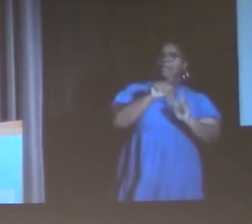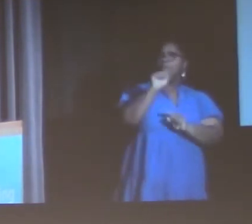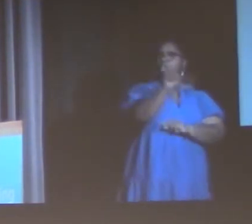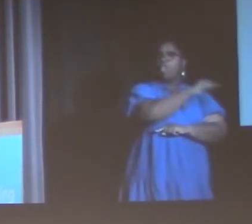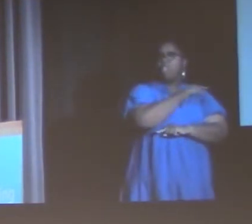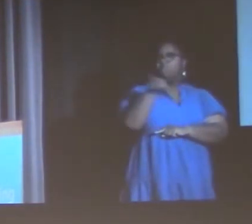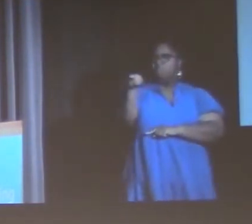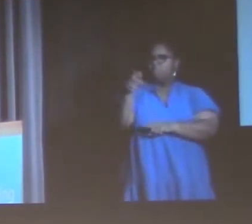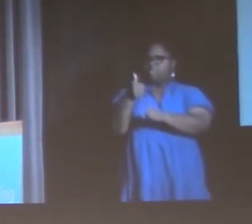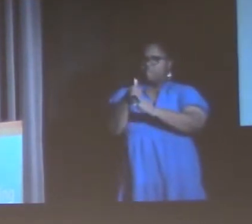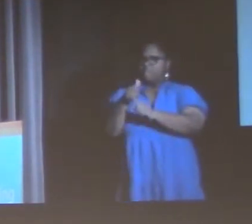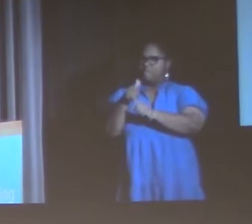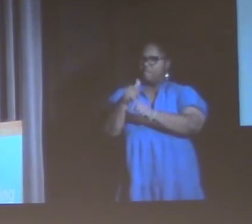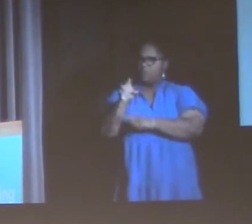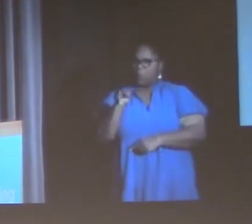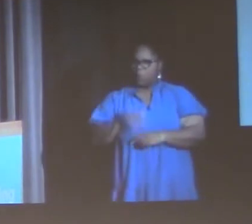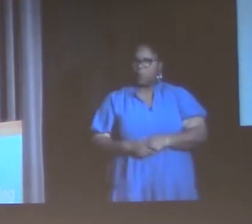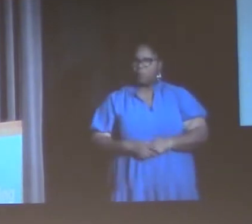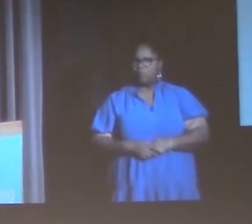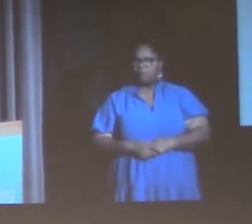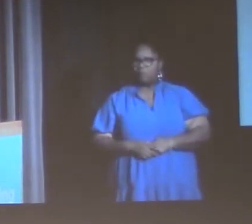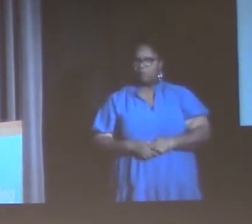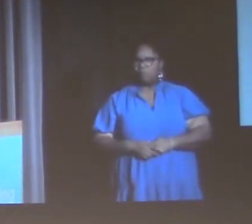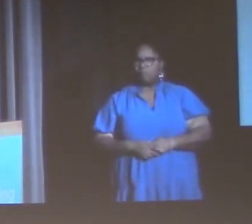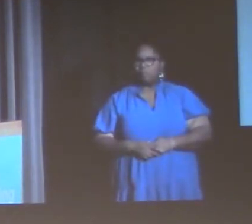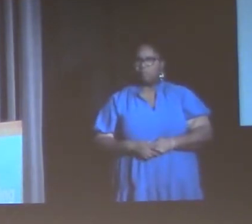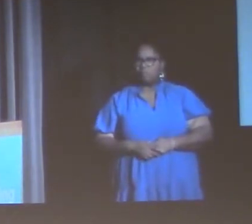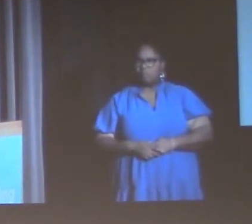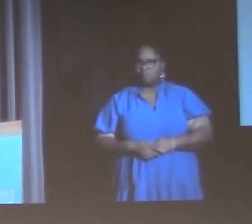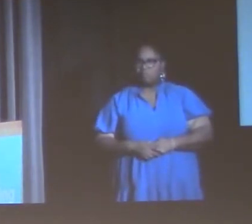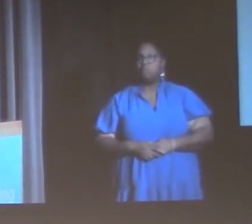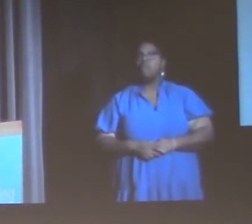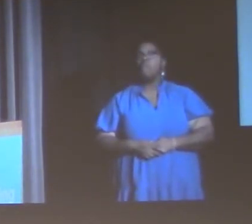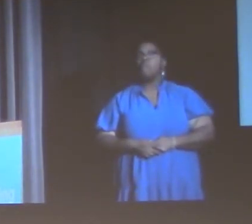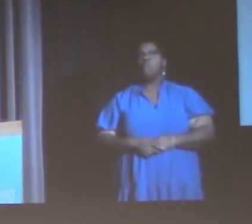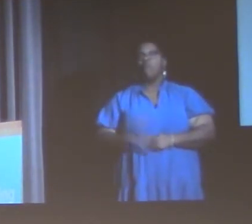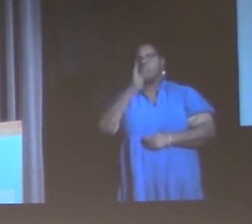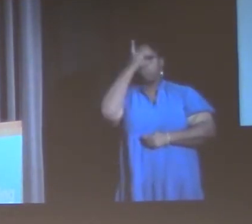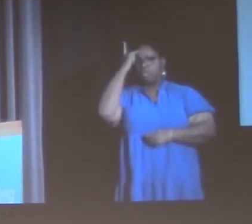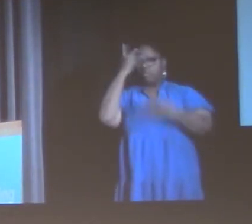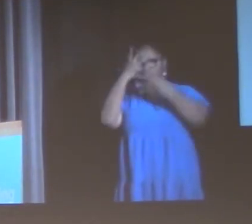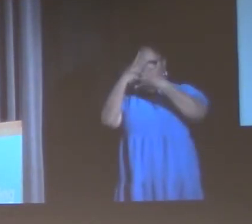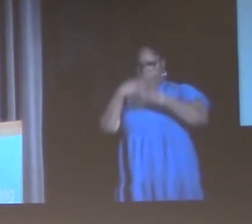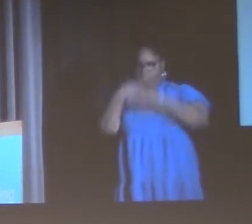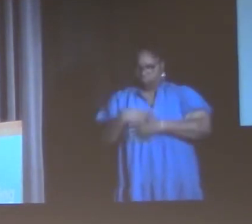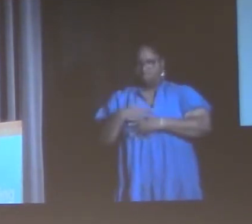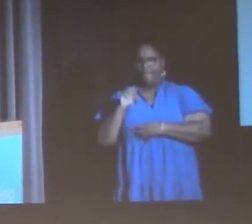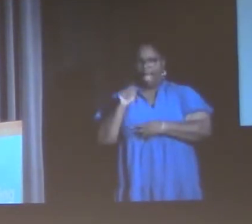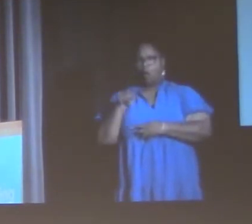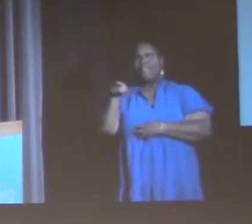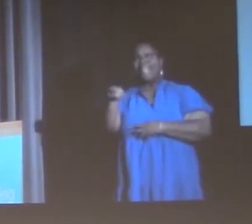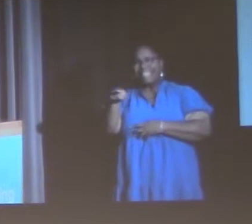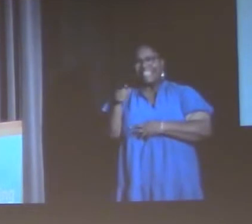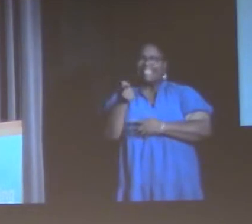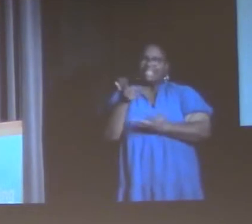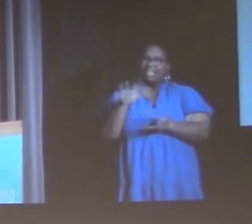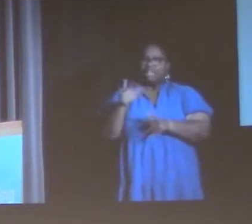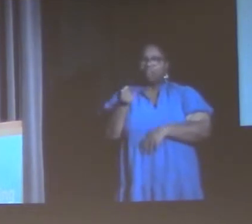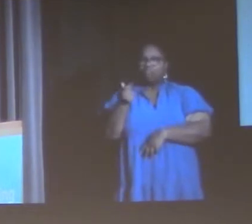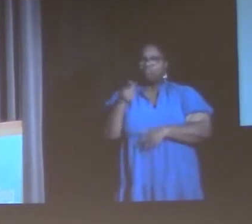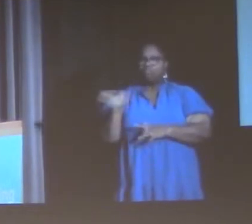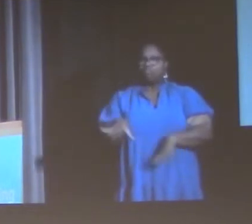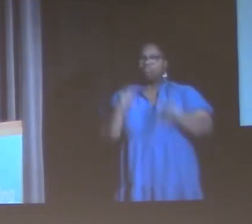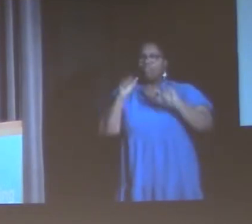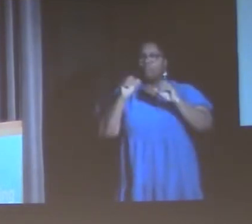suppose as when he came out of prison, he took slightly more control about what we shot. He made sure that